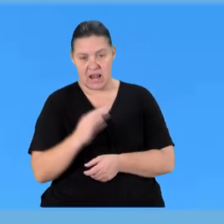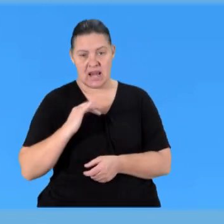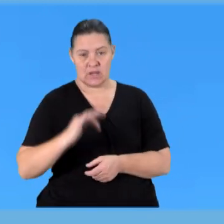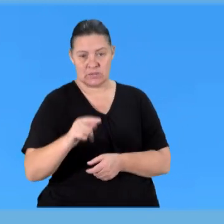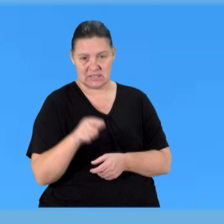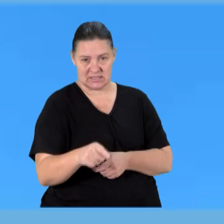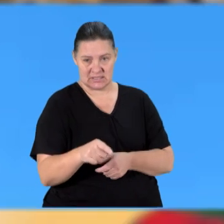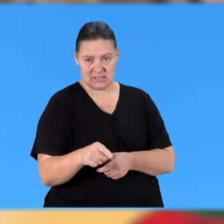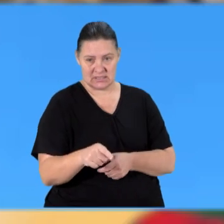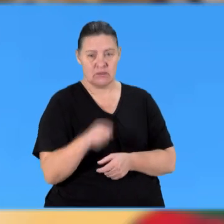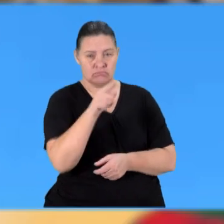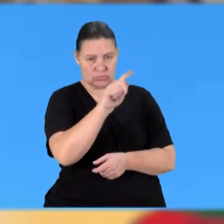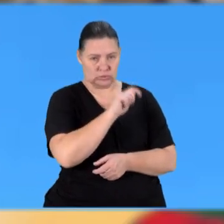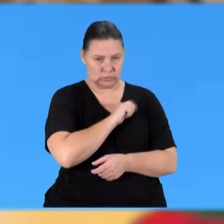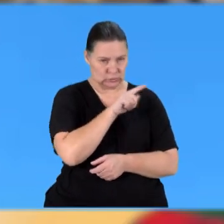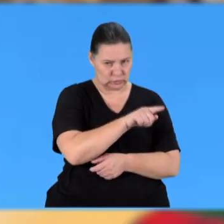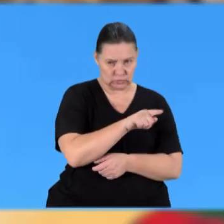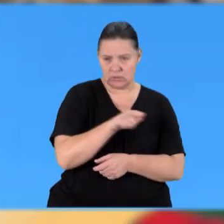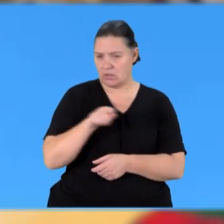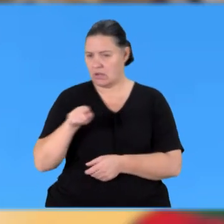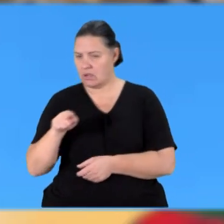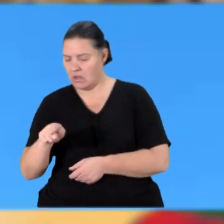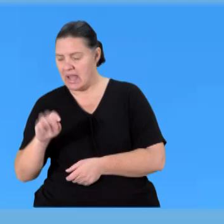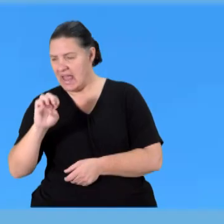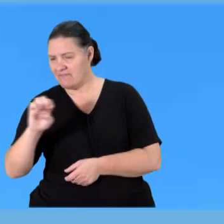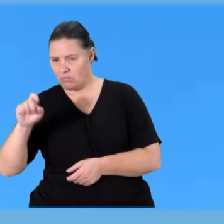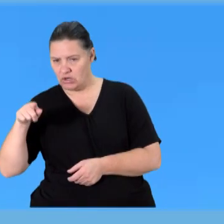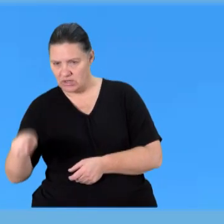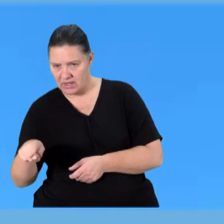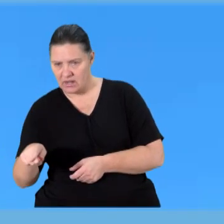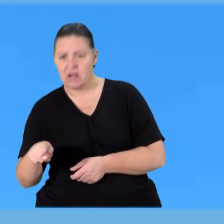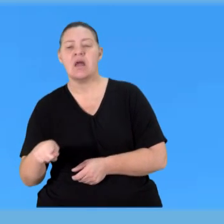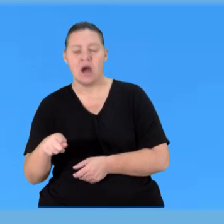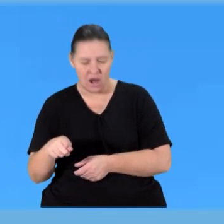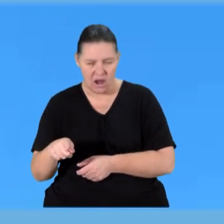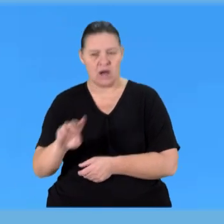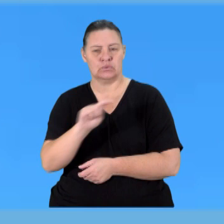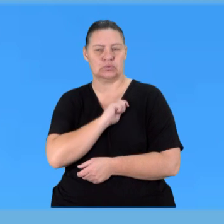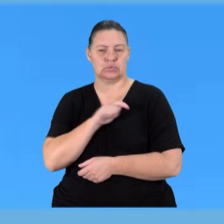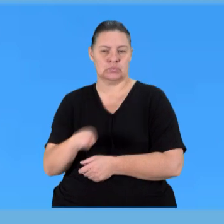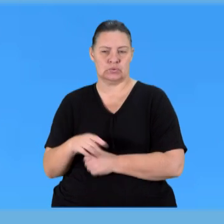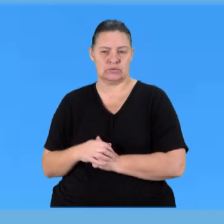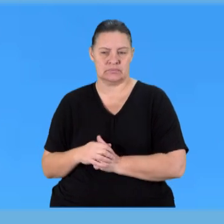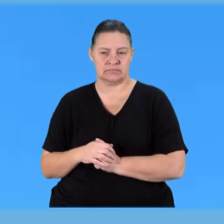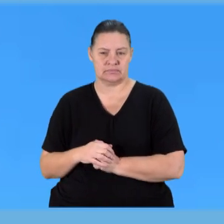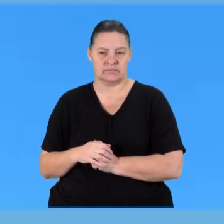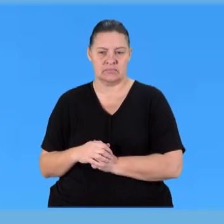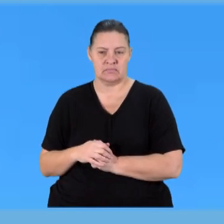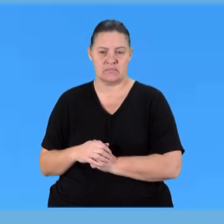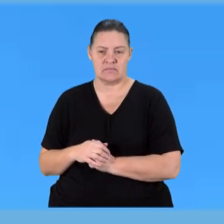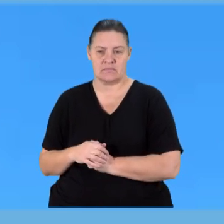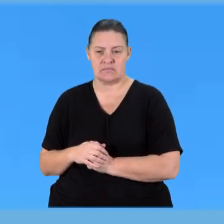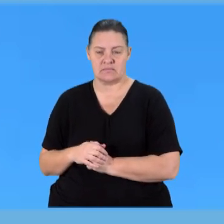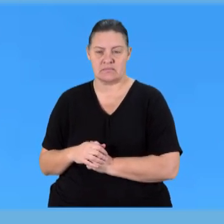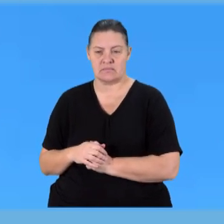from a solid into a liquid, of which this is true, our solid is going into a liquid. And then evaporation, now that's